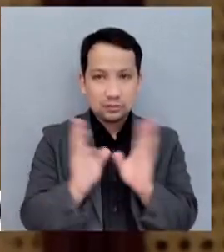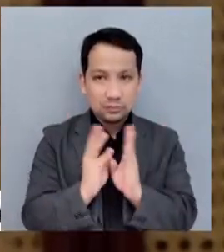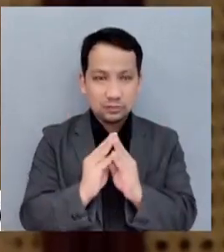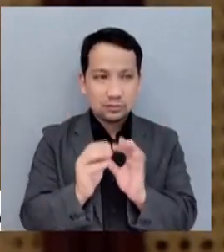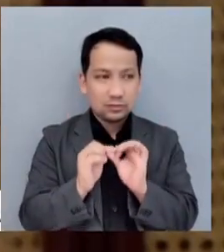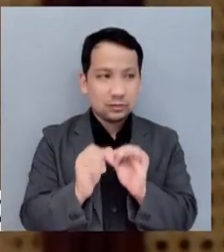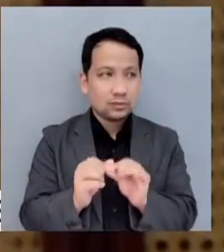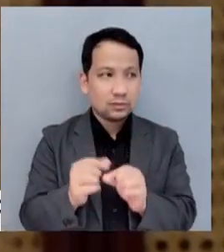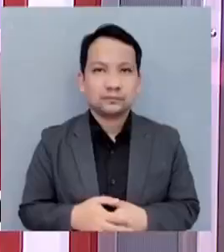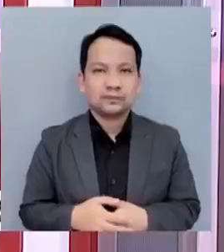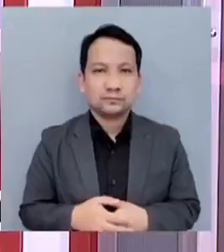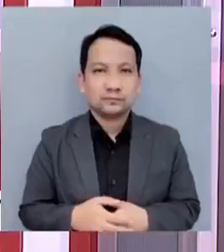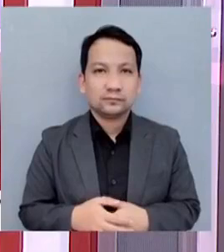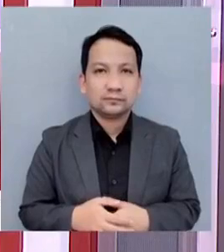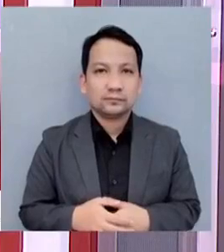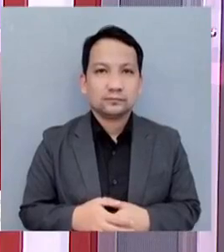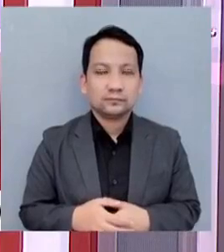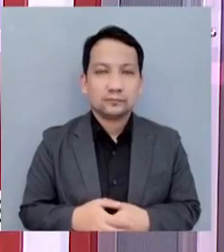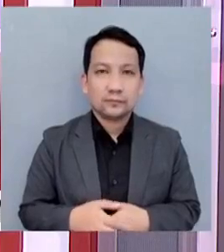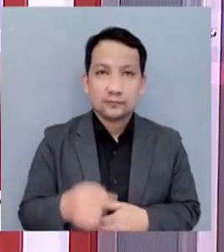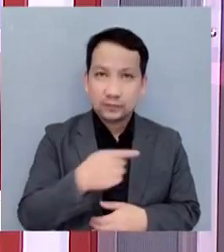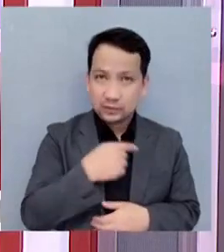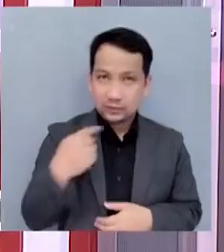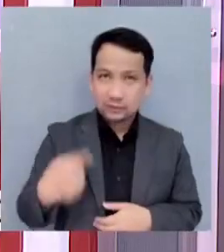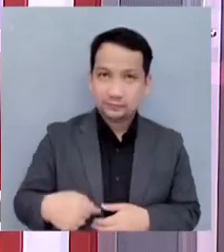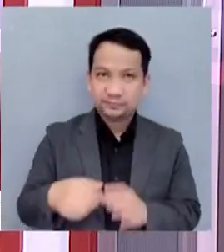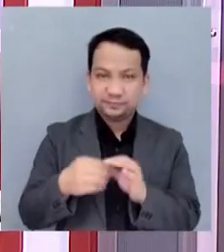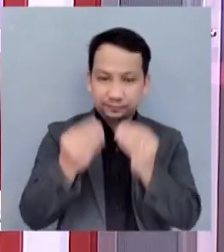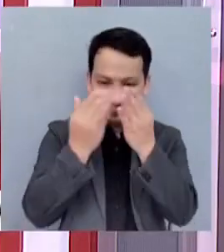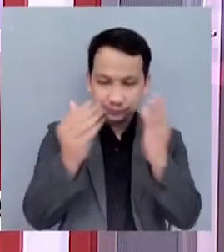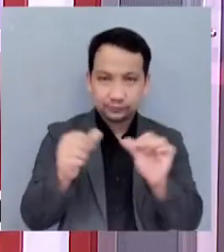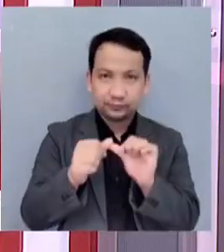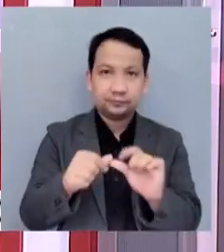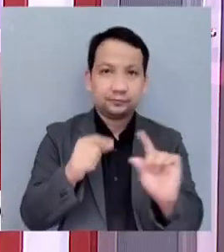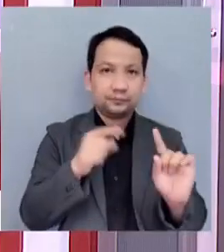Malacañang. Chinese State Councilor and Foreign Minister